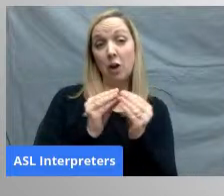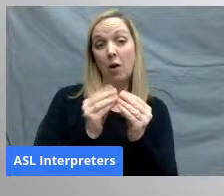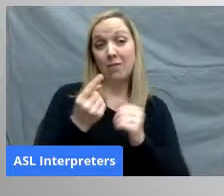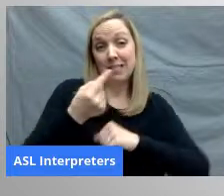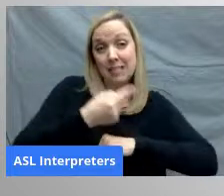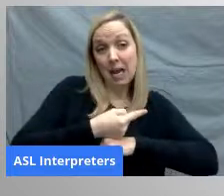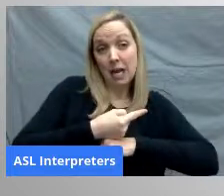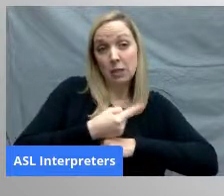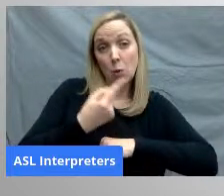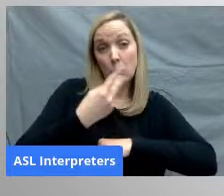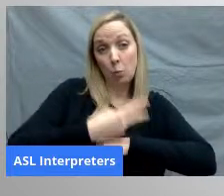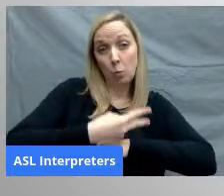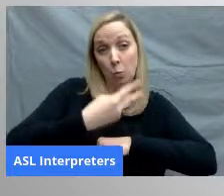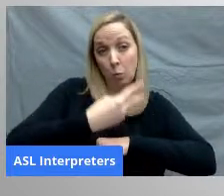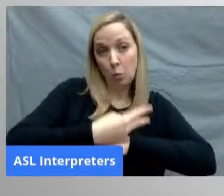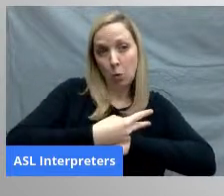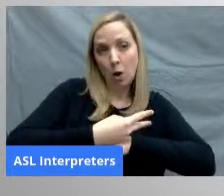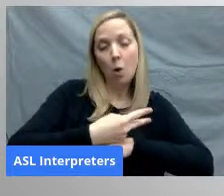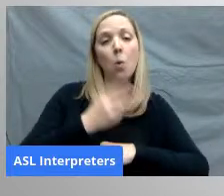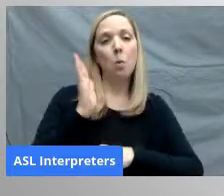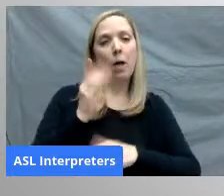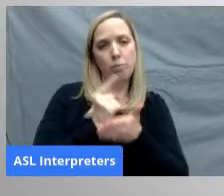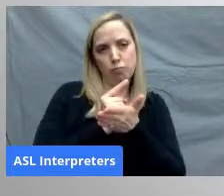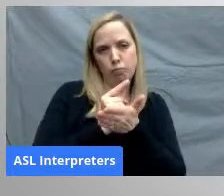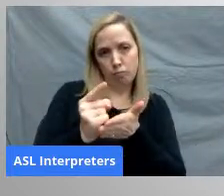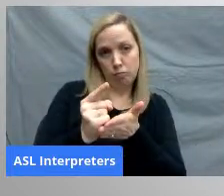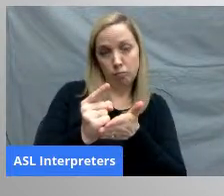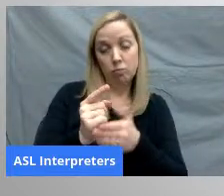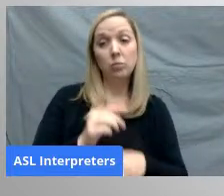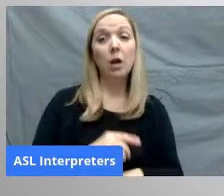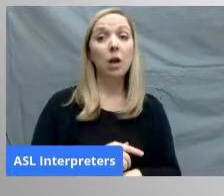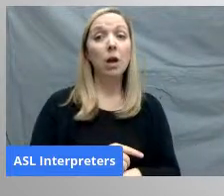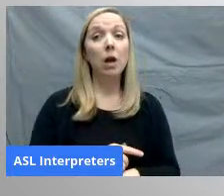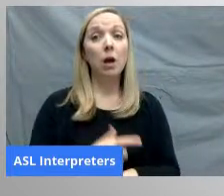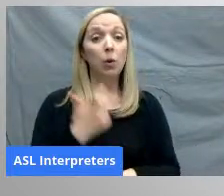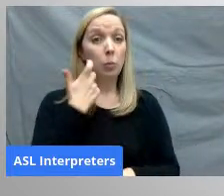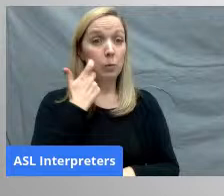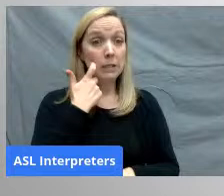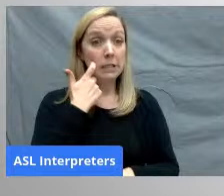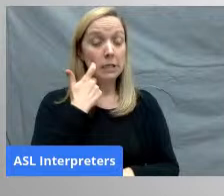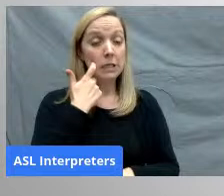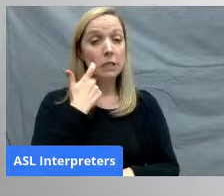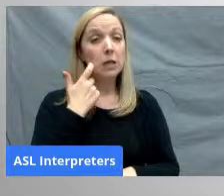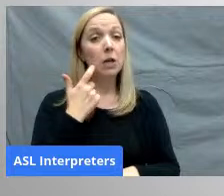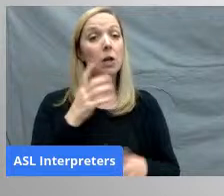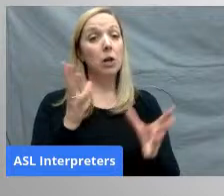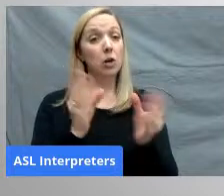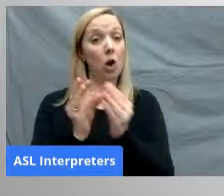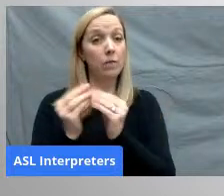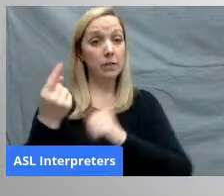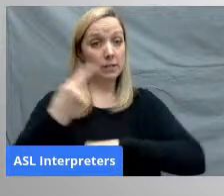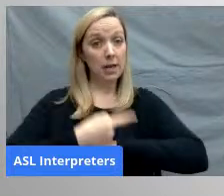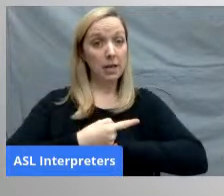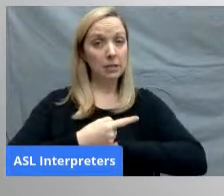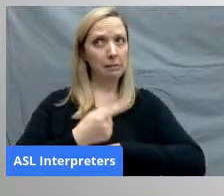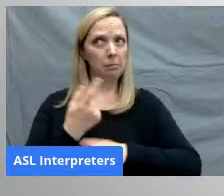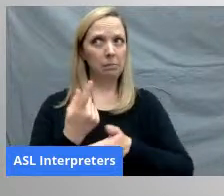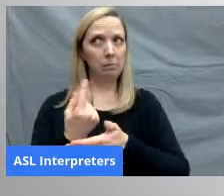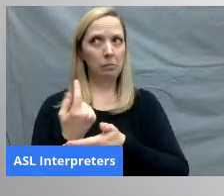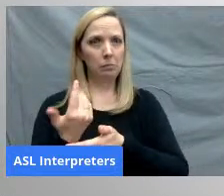teachers have engaged families this past conference day through Zoom, and they were able